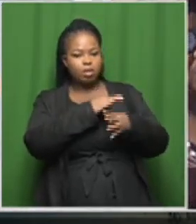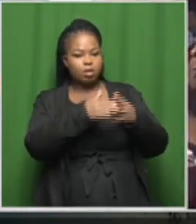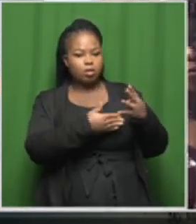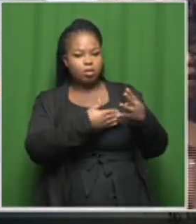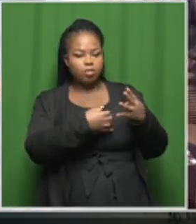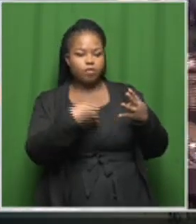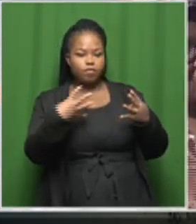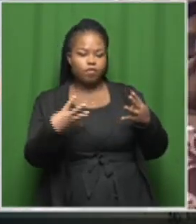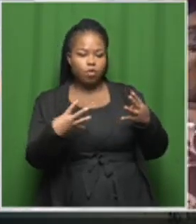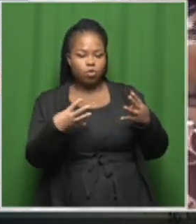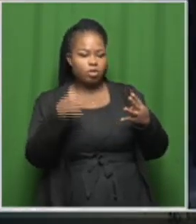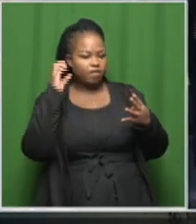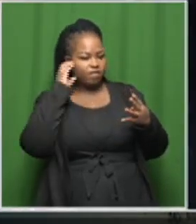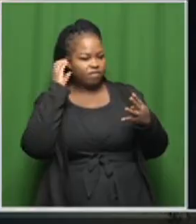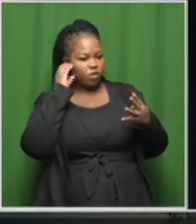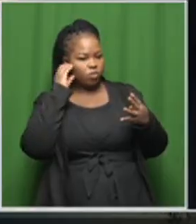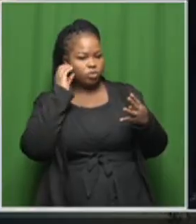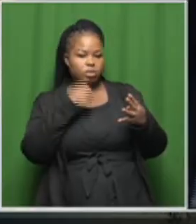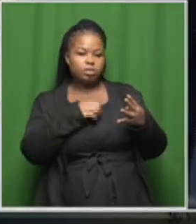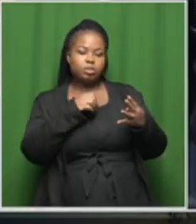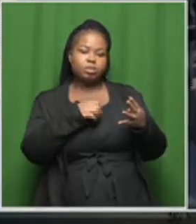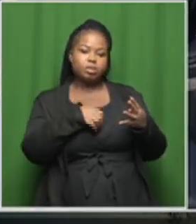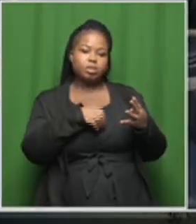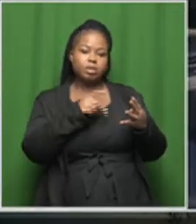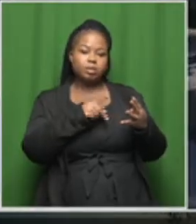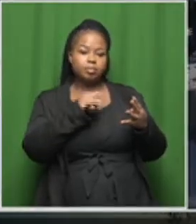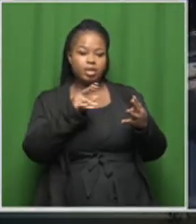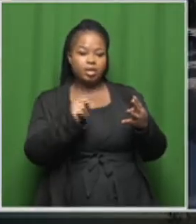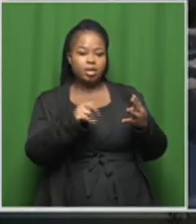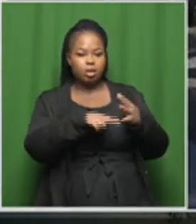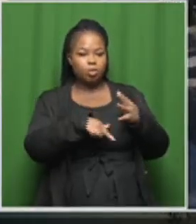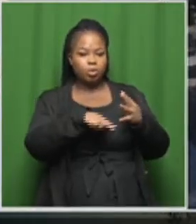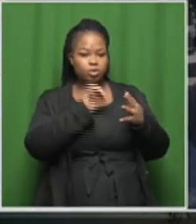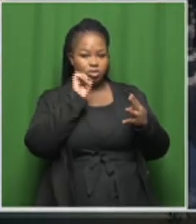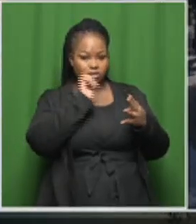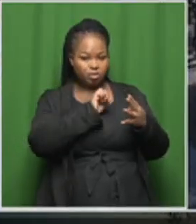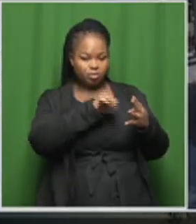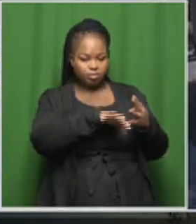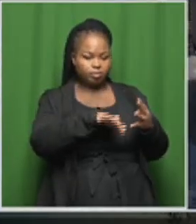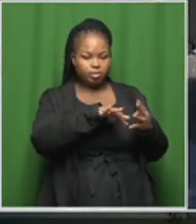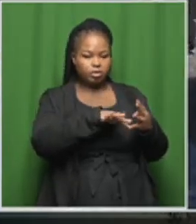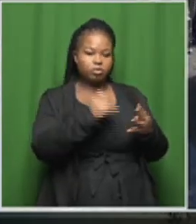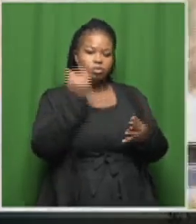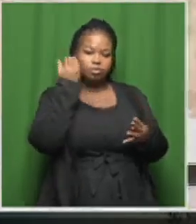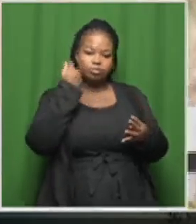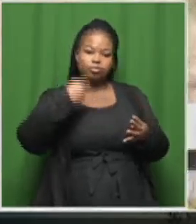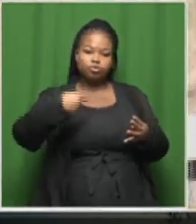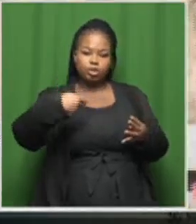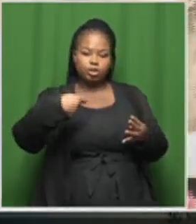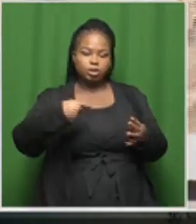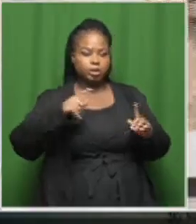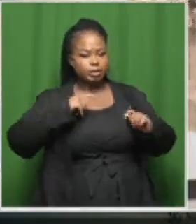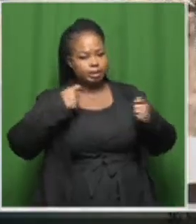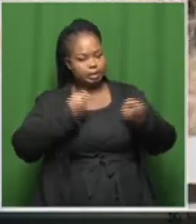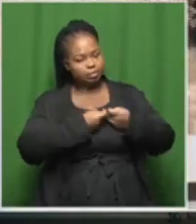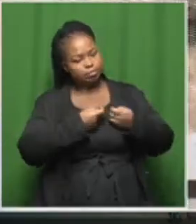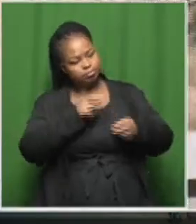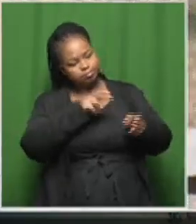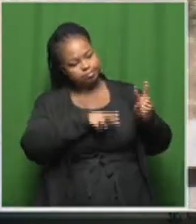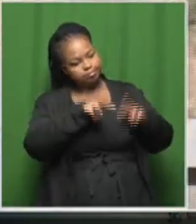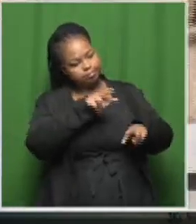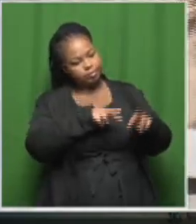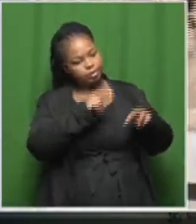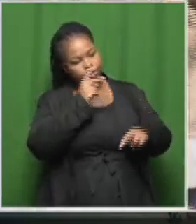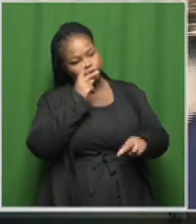they tapped their phones and pinned their locations. So the judicial, the entire entourage went in there and they saw